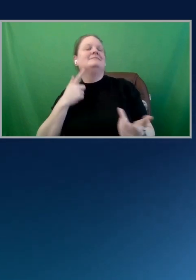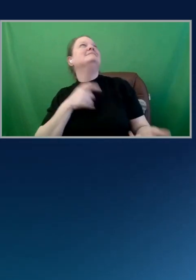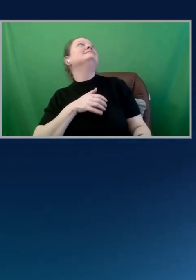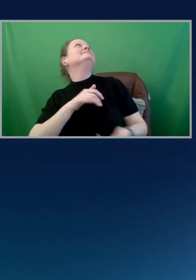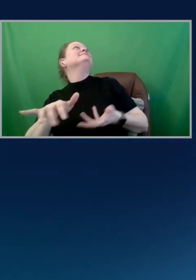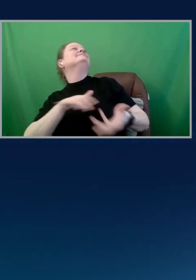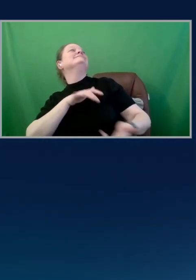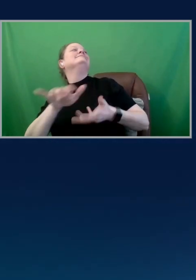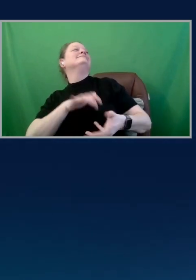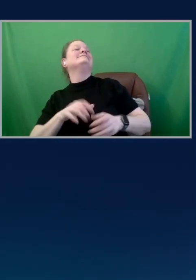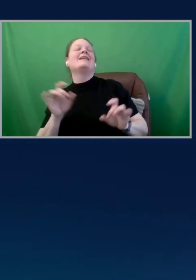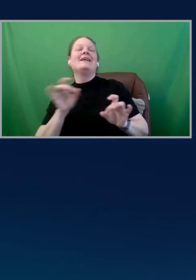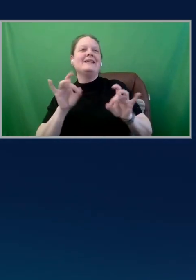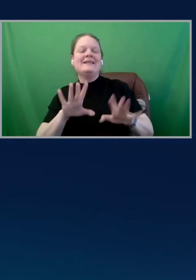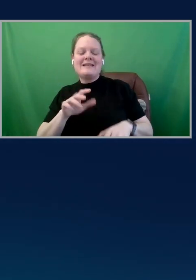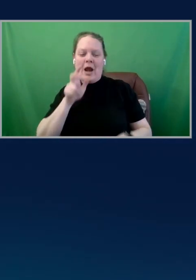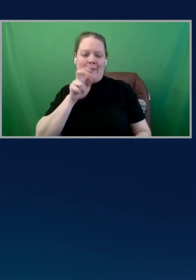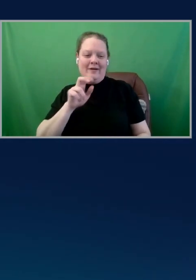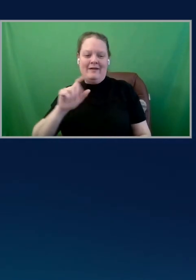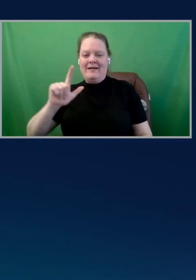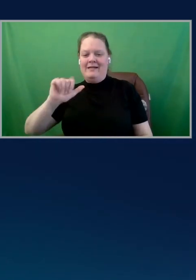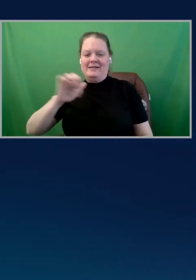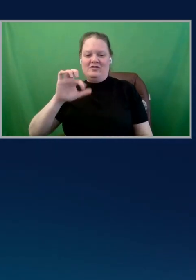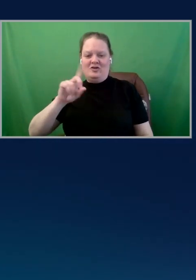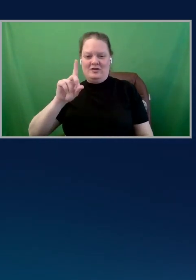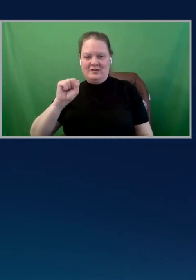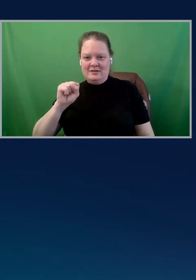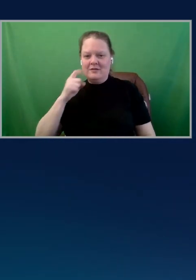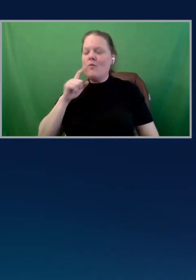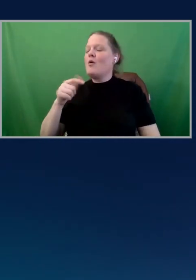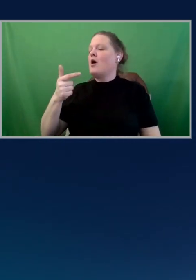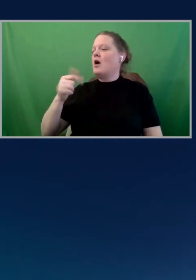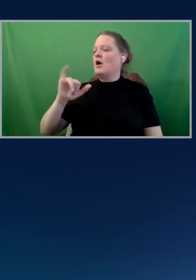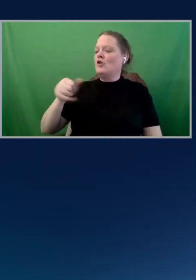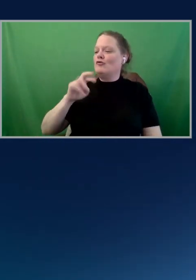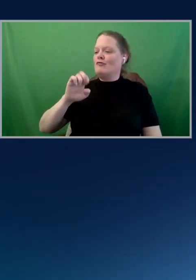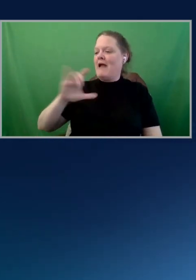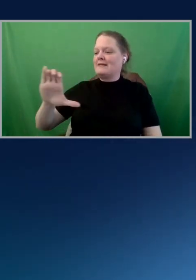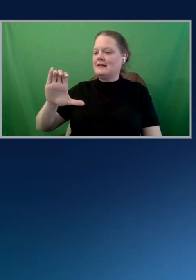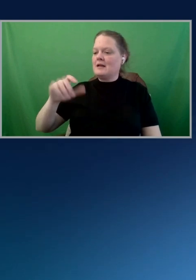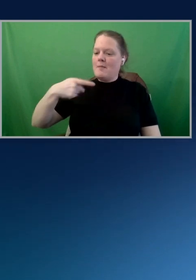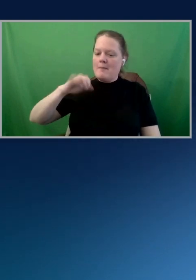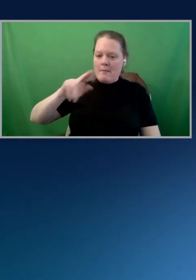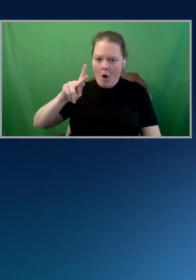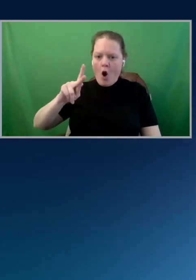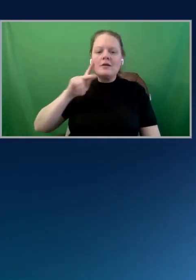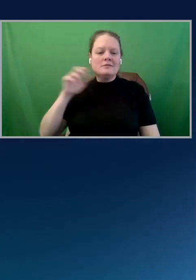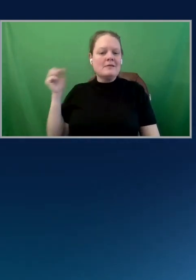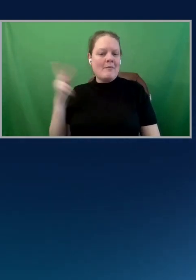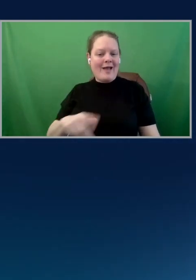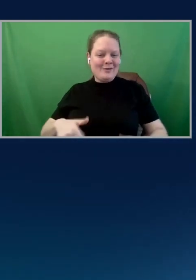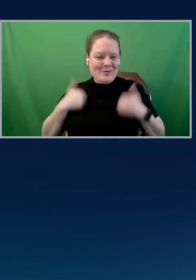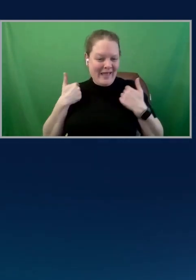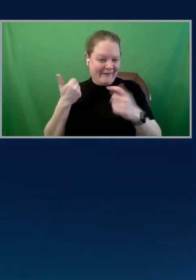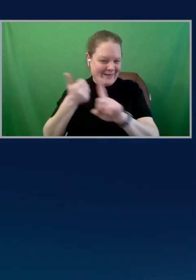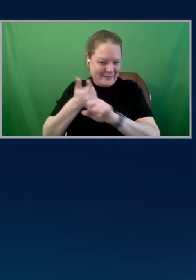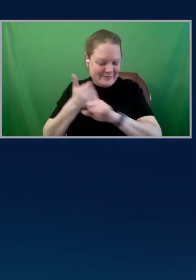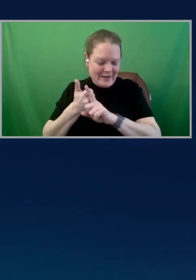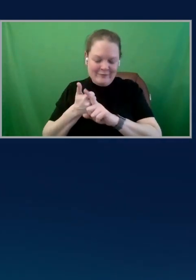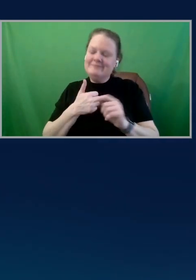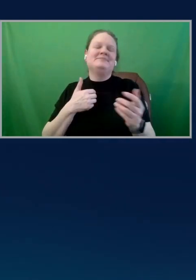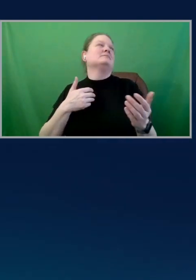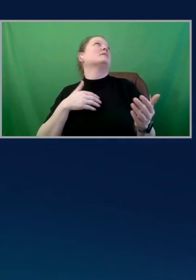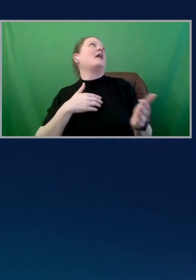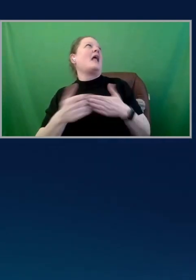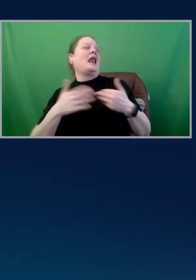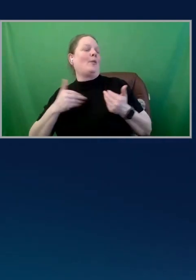Terrible lizards. That's what those are, by the way. Well, like Jurassic Park, the scientists resurrected them. So that's true. They did. Yeah. Anyways, moving on